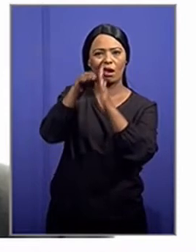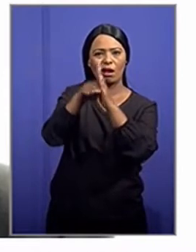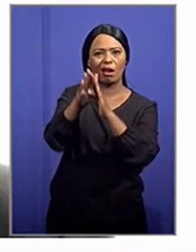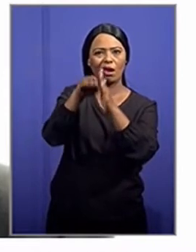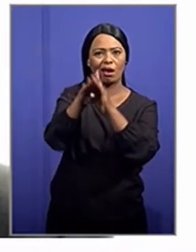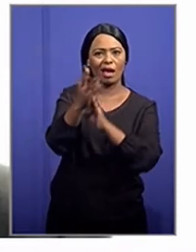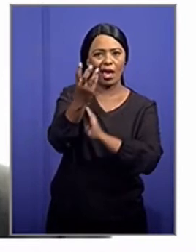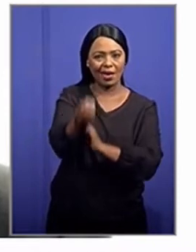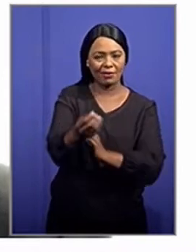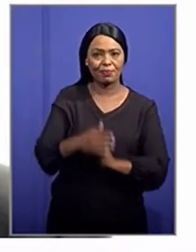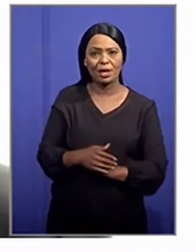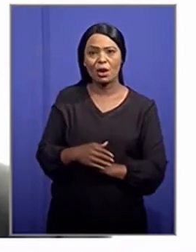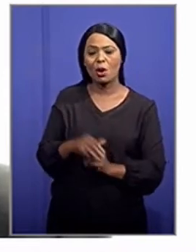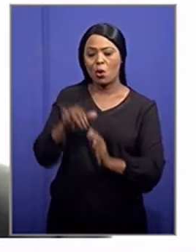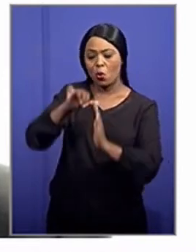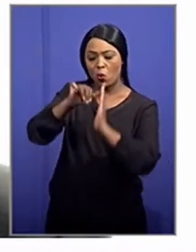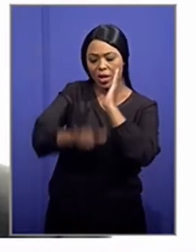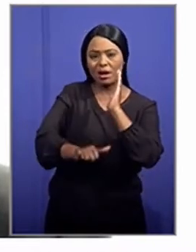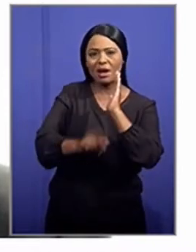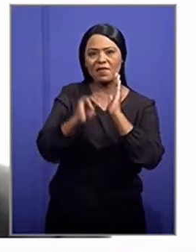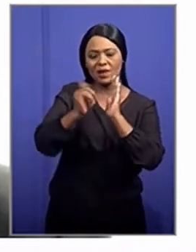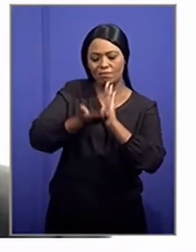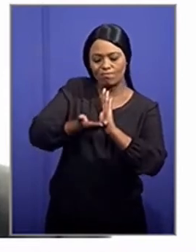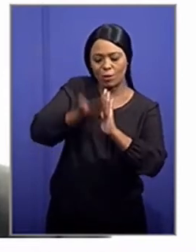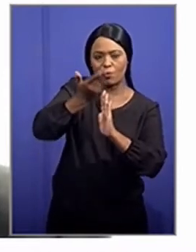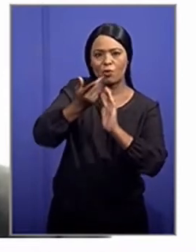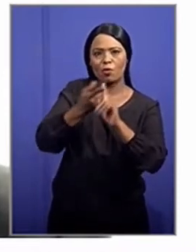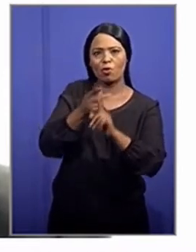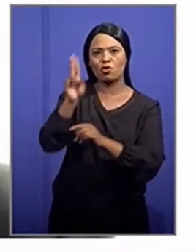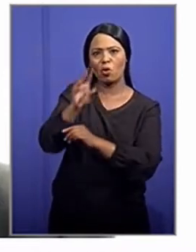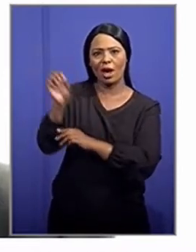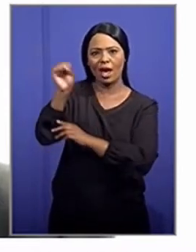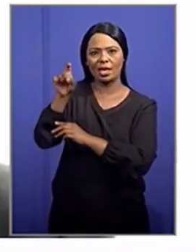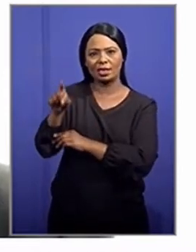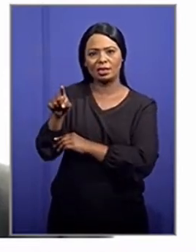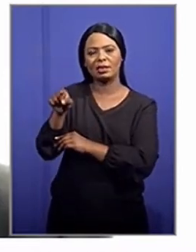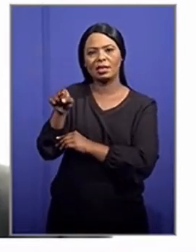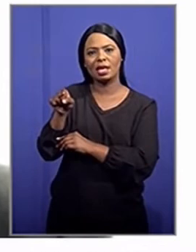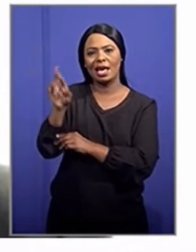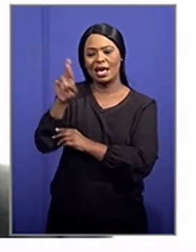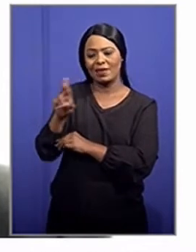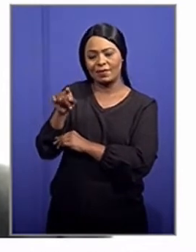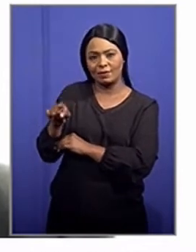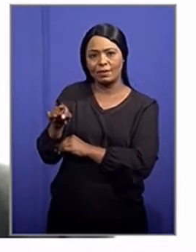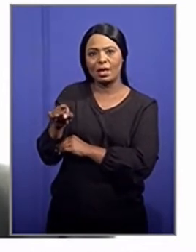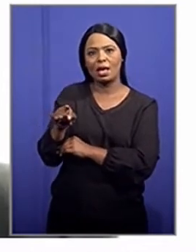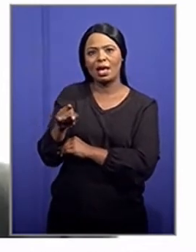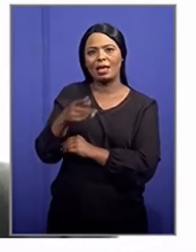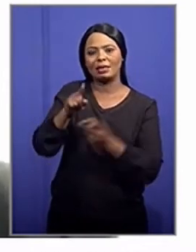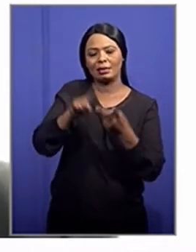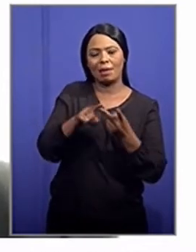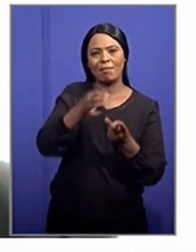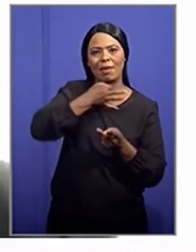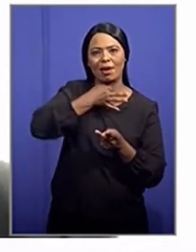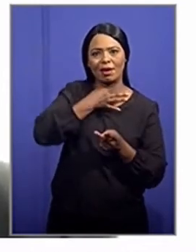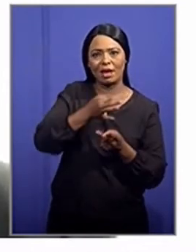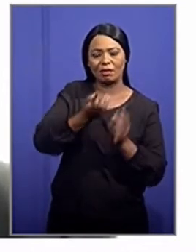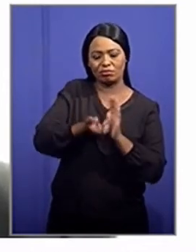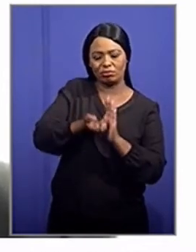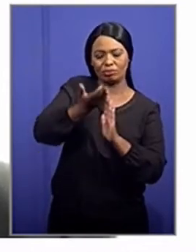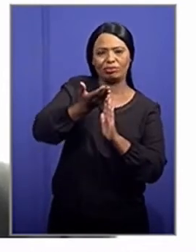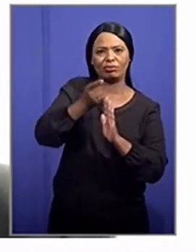This week, we've got the first hike from the U.S. Federal Reserve. The Bank of England hiked for the